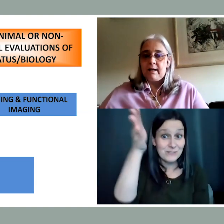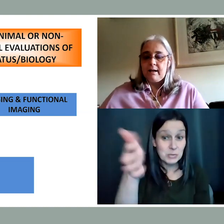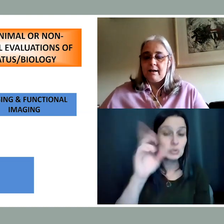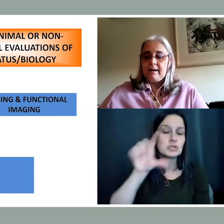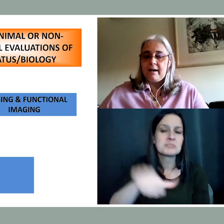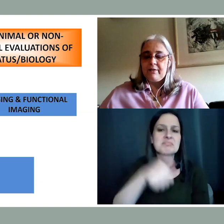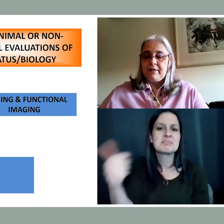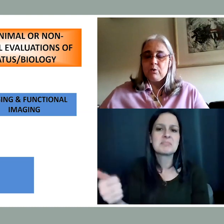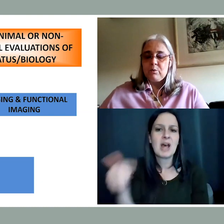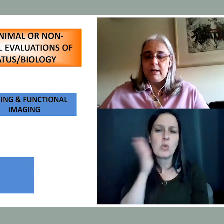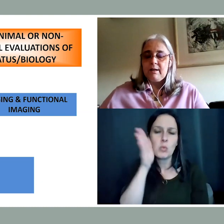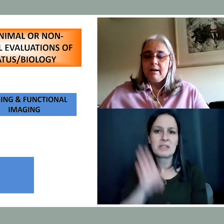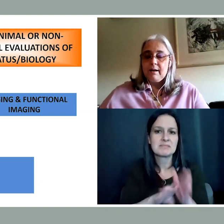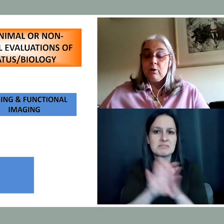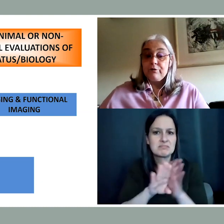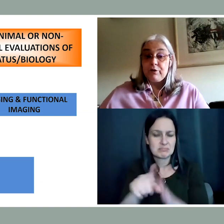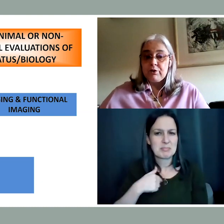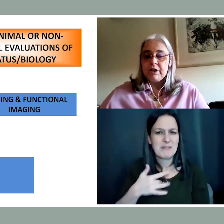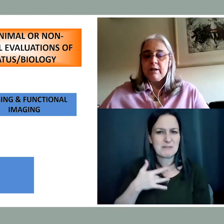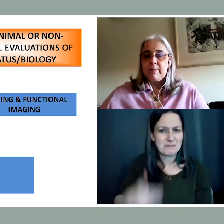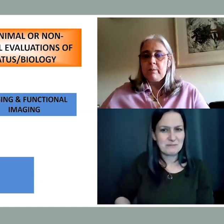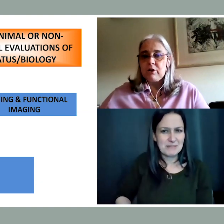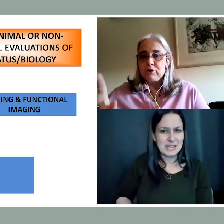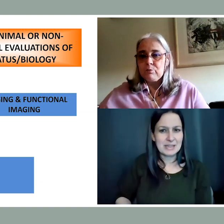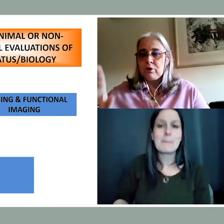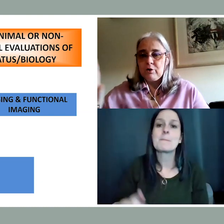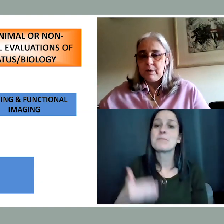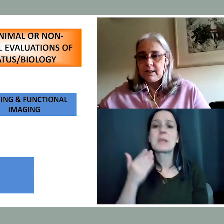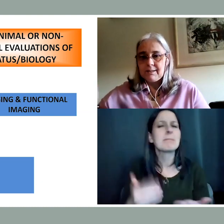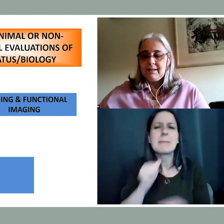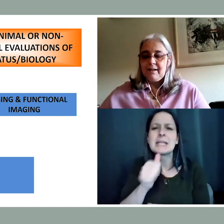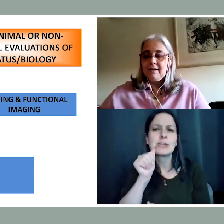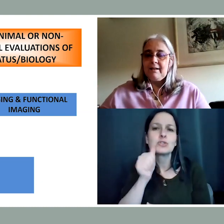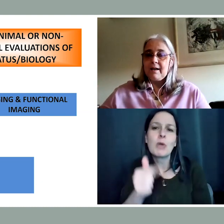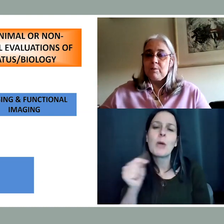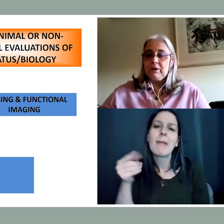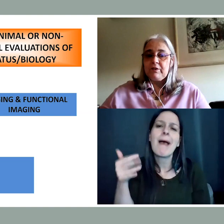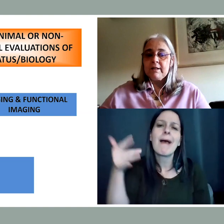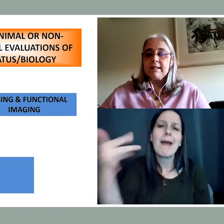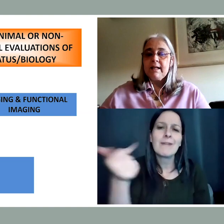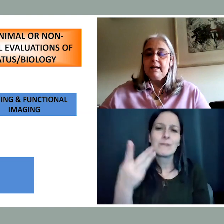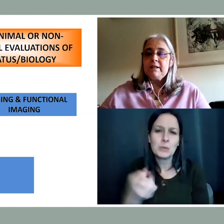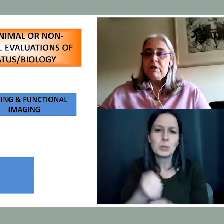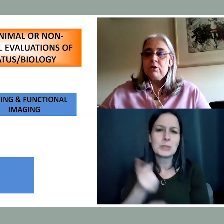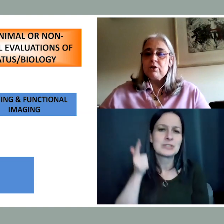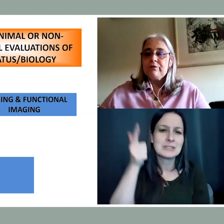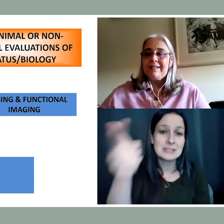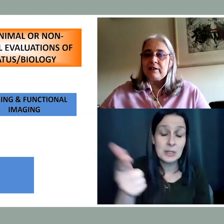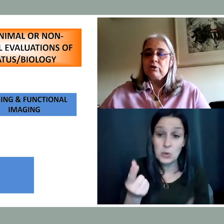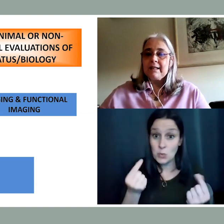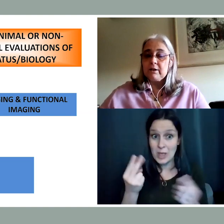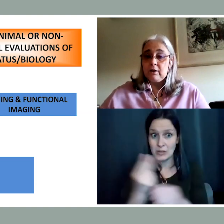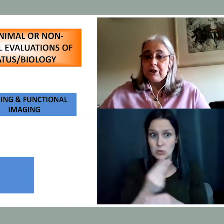things I think will be our future, maybe not tomorrow, but in a couple of years, is the use